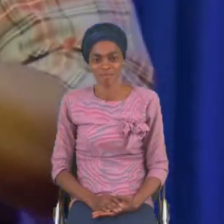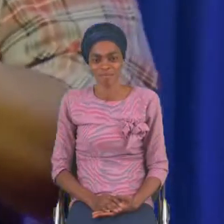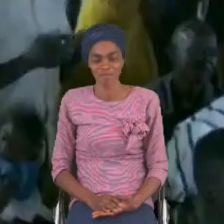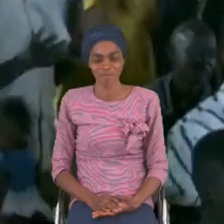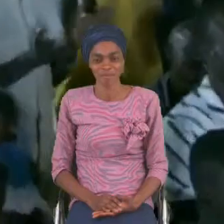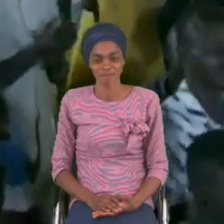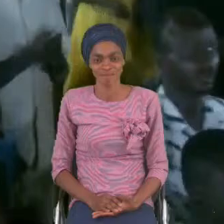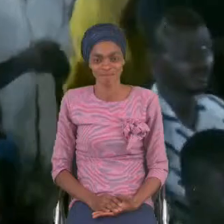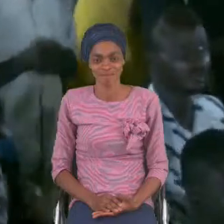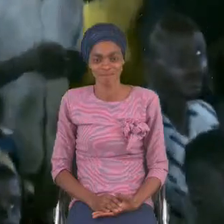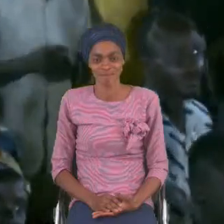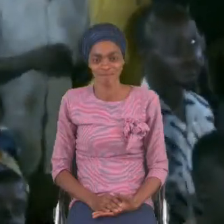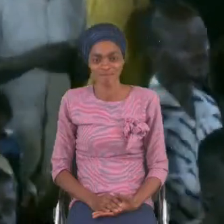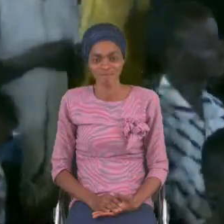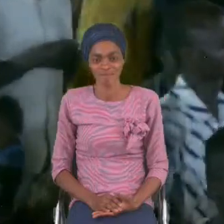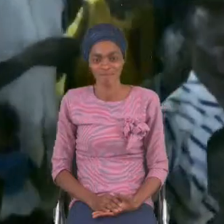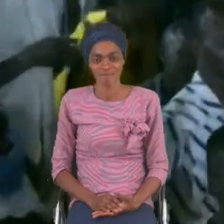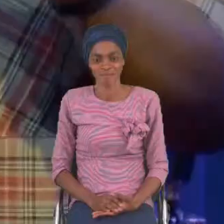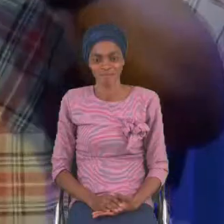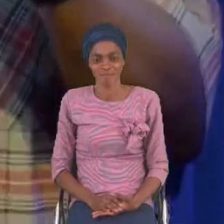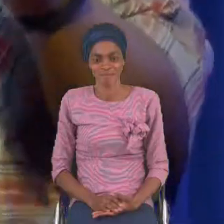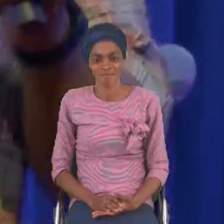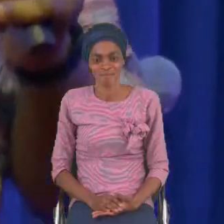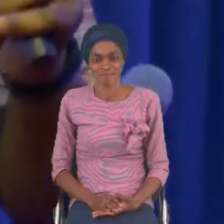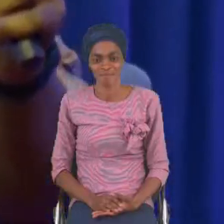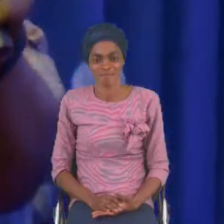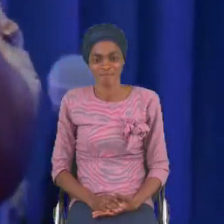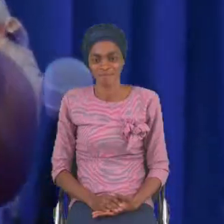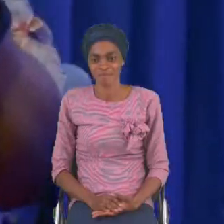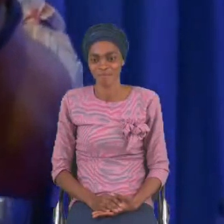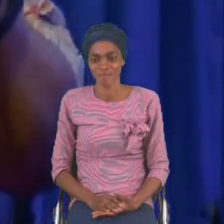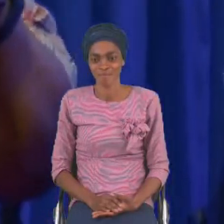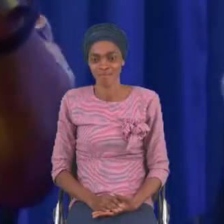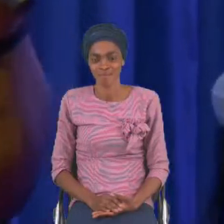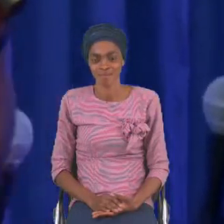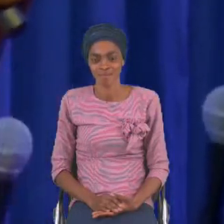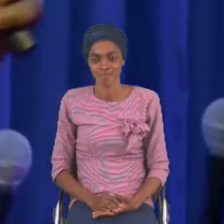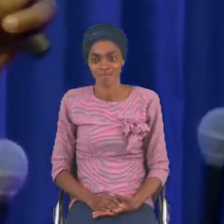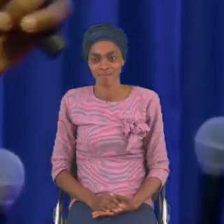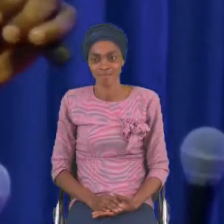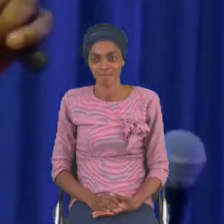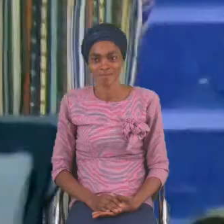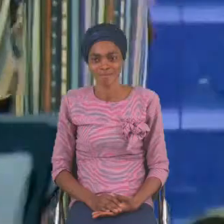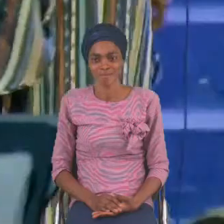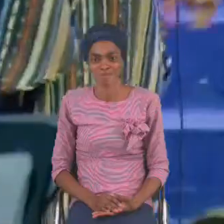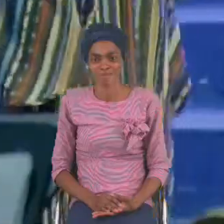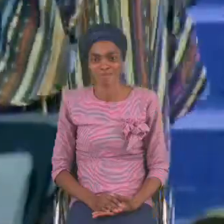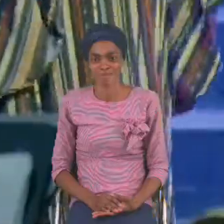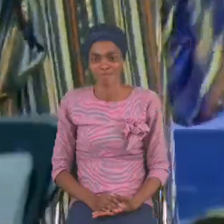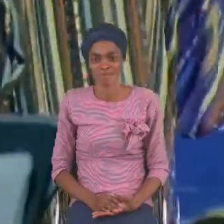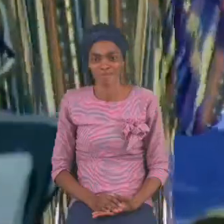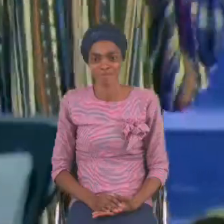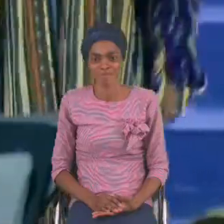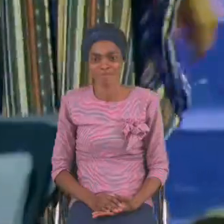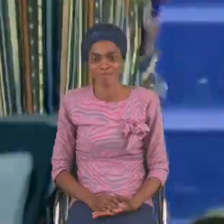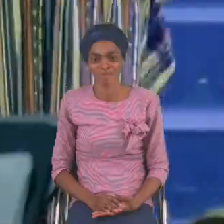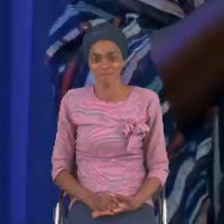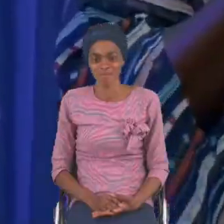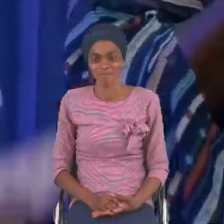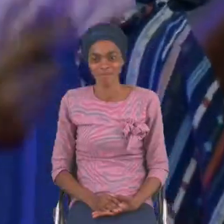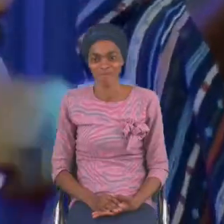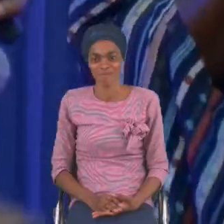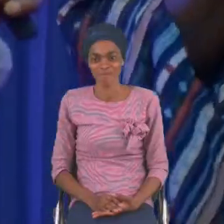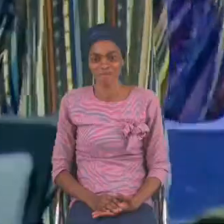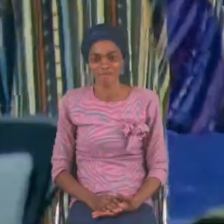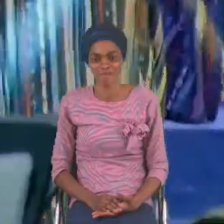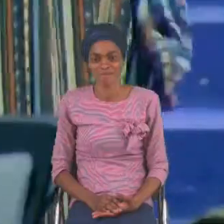echaru. Yapasa bumpana. Yapasa bumpasa. Yapasa echaru. Yapasa